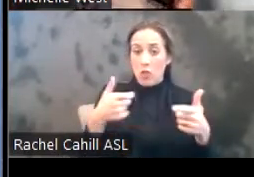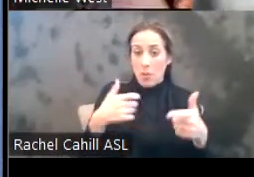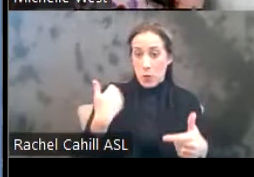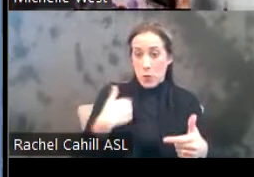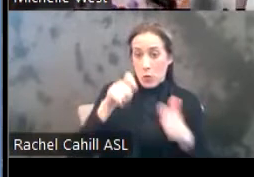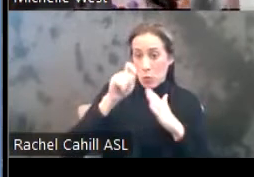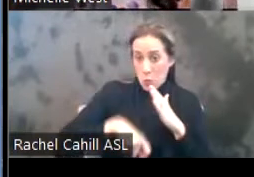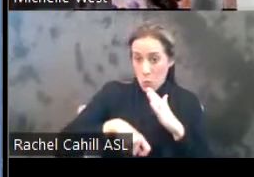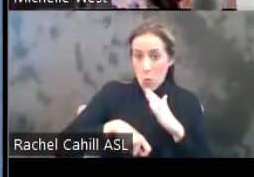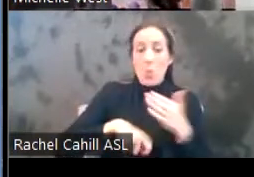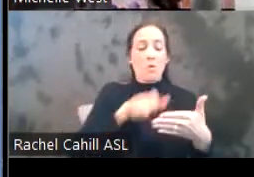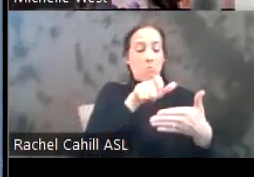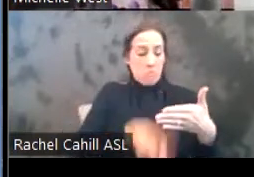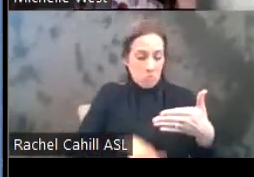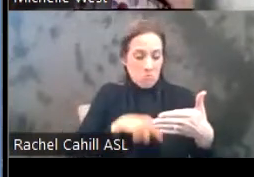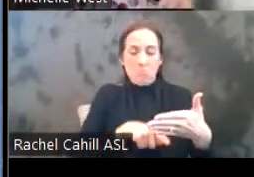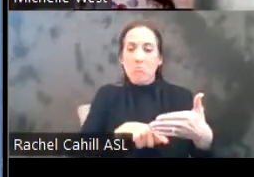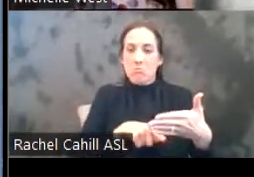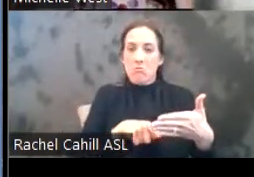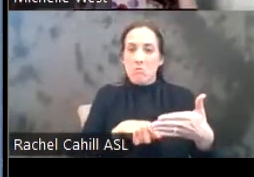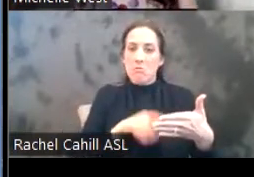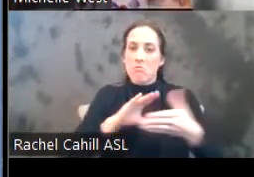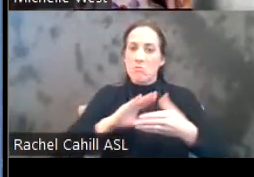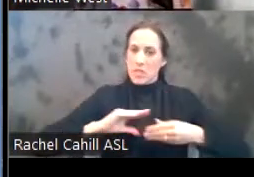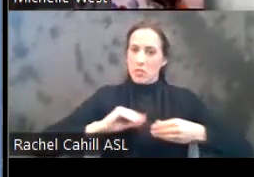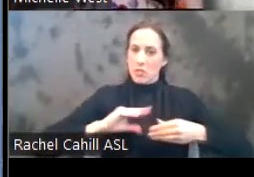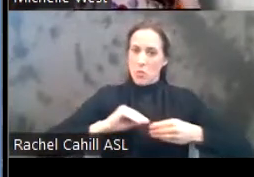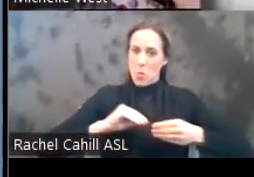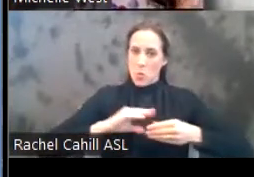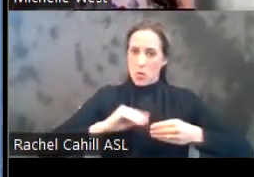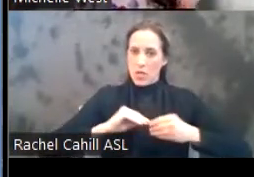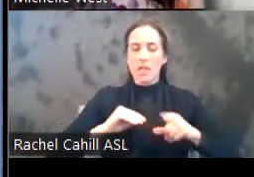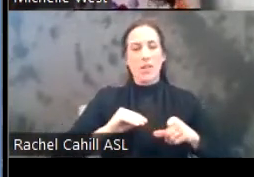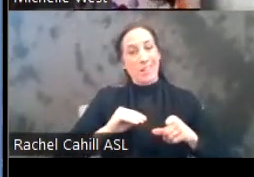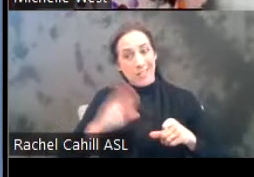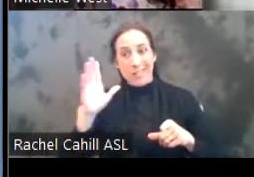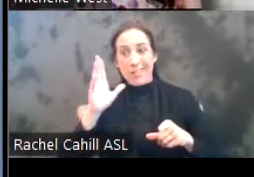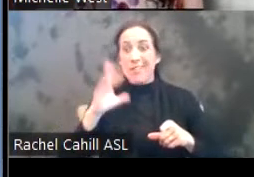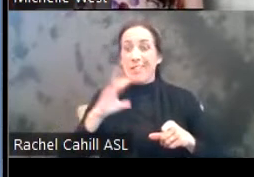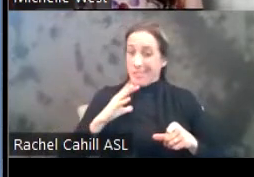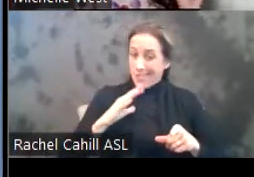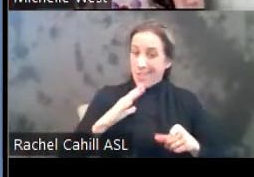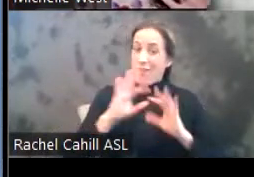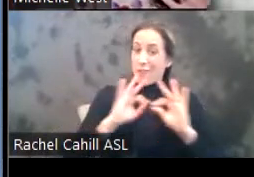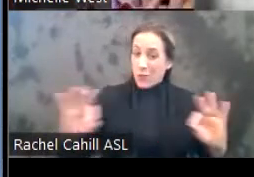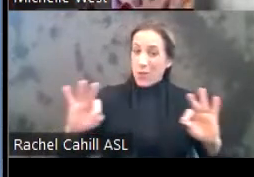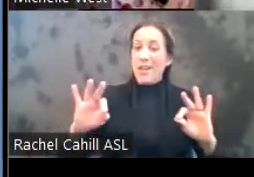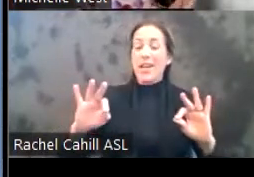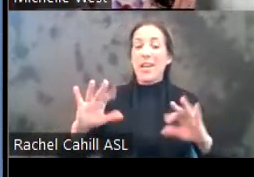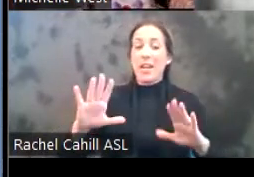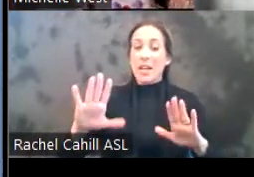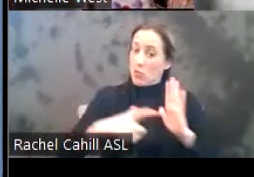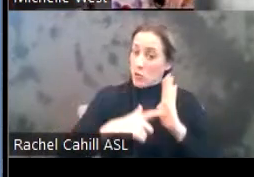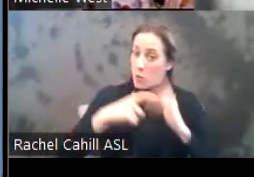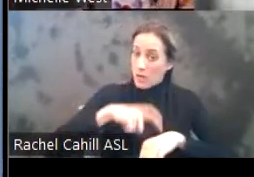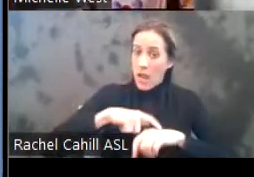and says, wow, this is what it did for me. Testimonies are a wonderful way. It's free. It takes time, but make sure you have